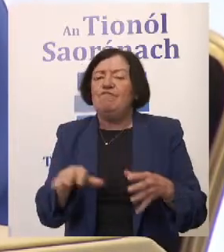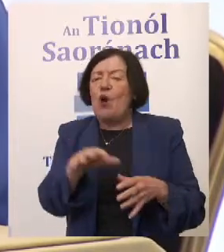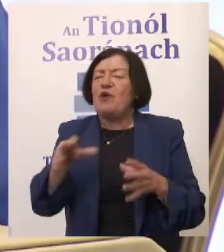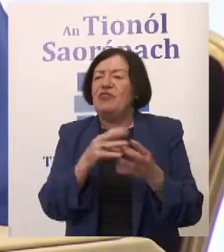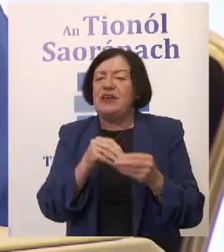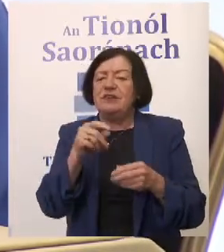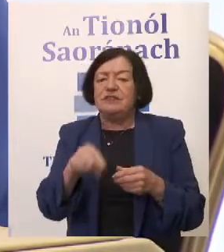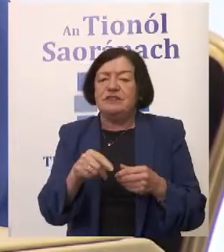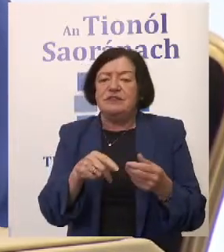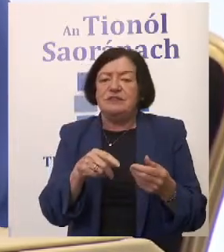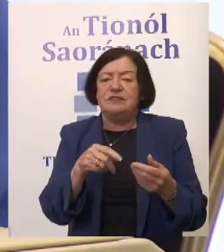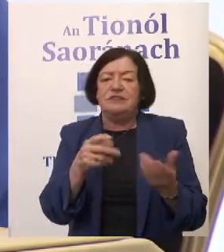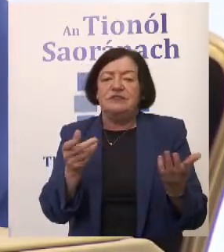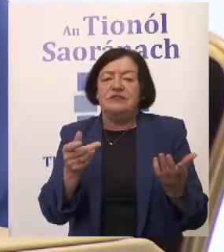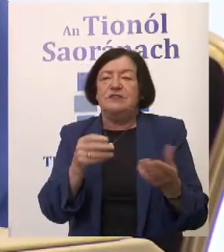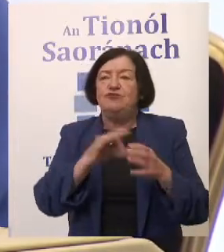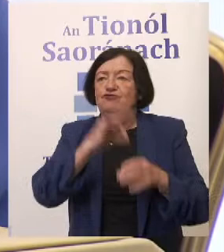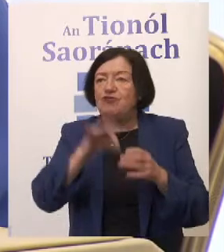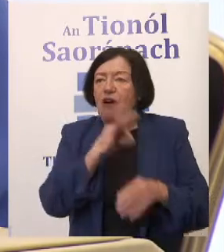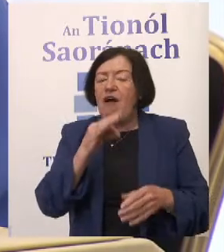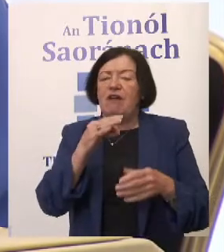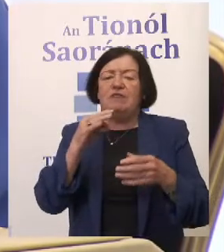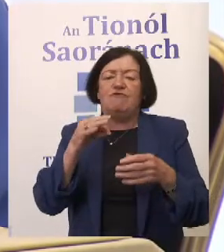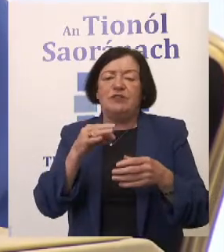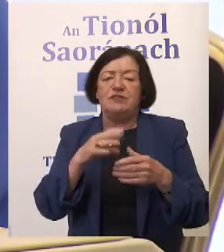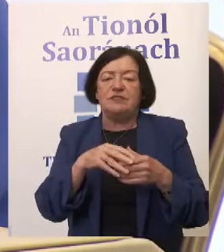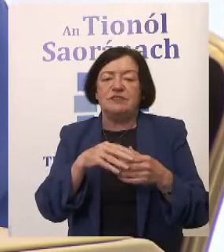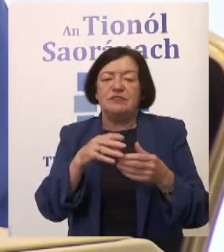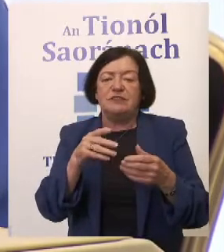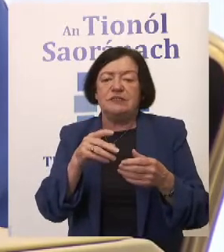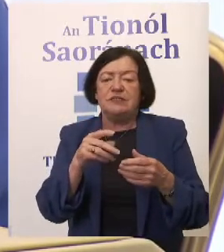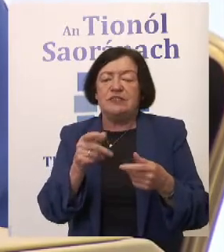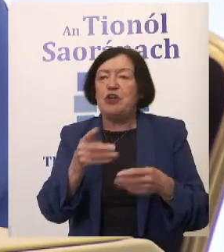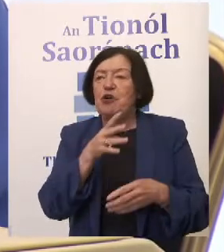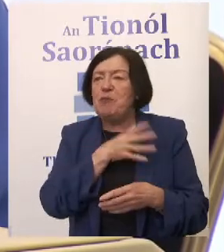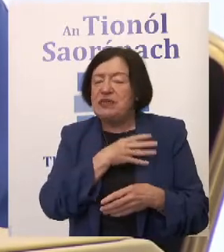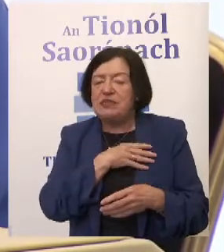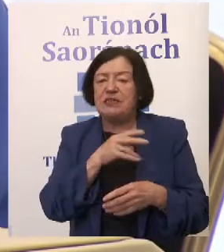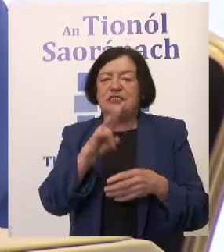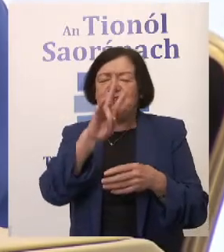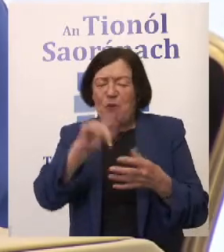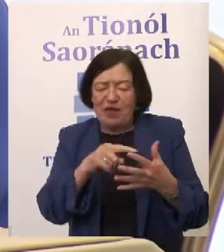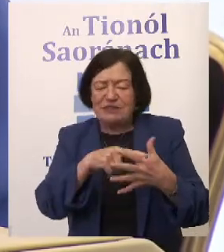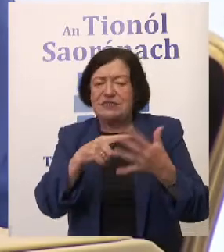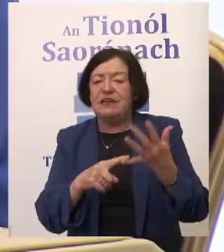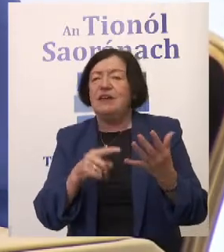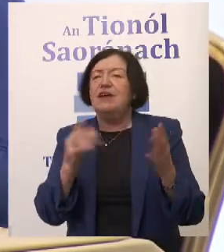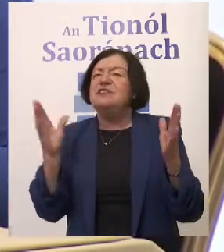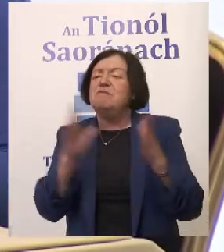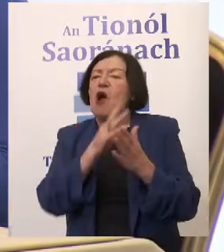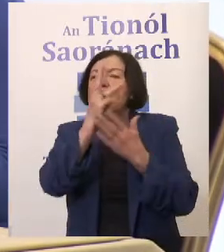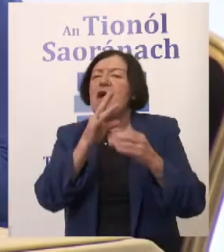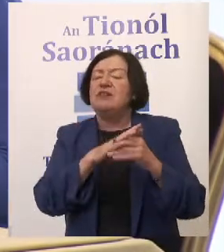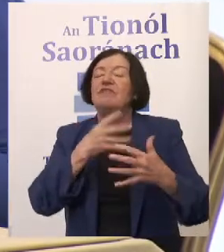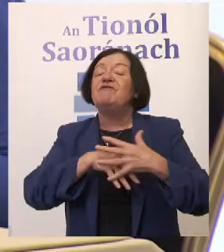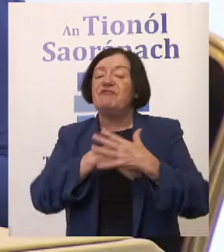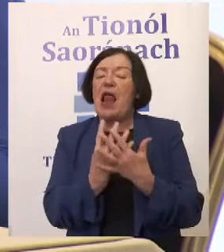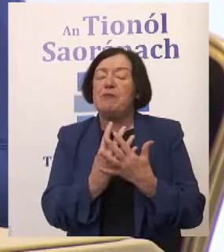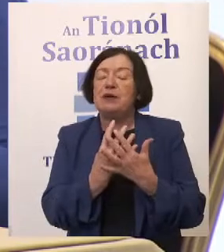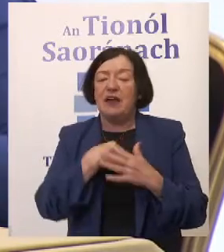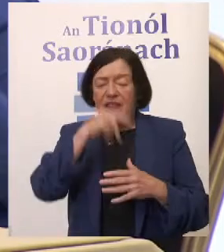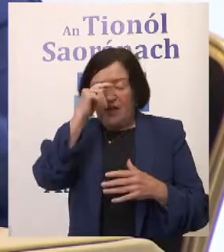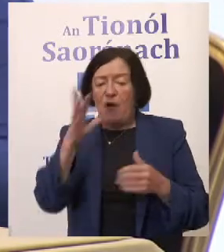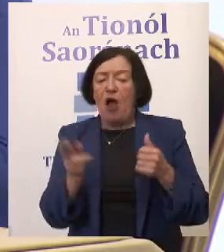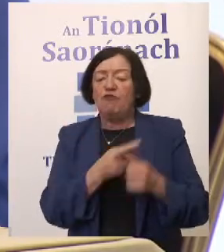ground, raffles and draws and table quizzes to fund kind of smaller pieces of development. So, I mean, I think we